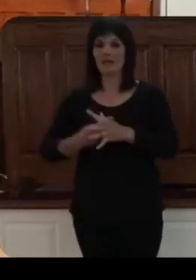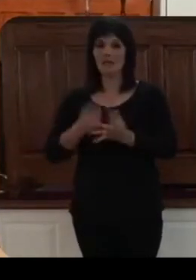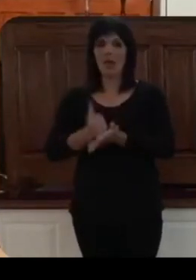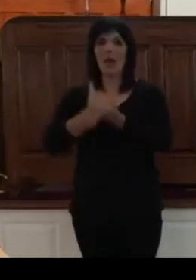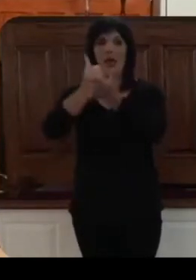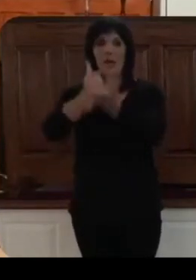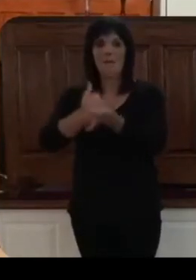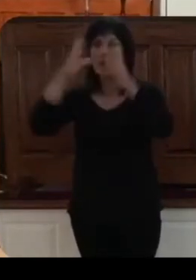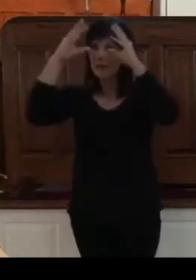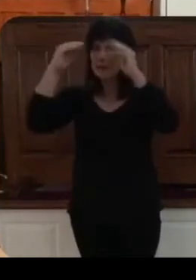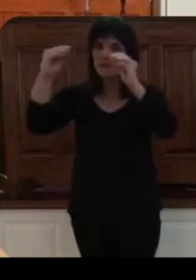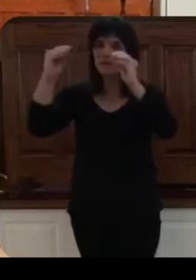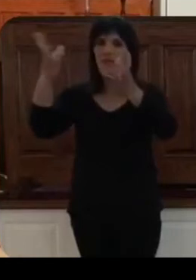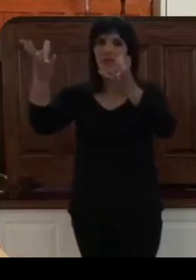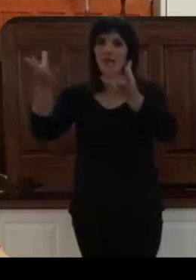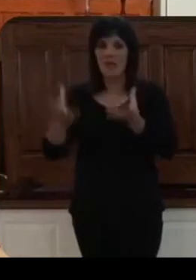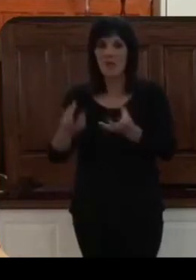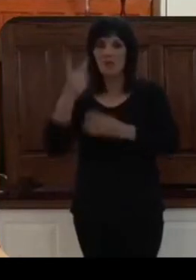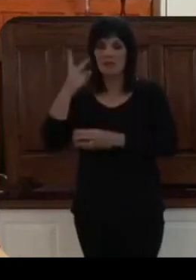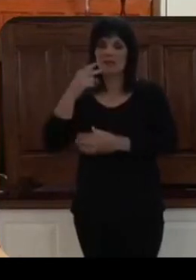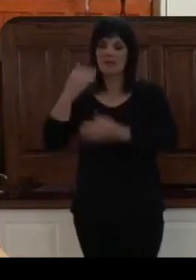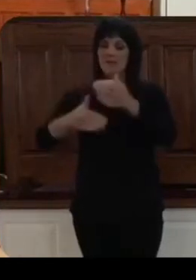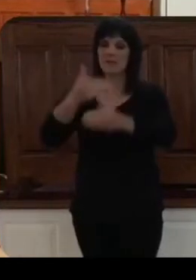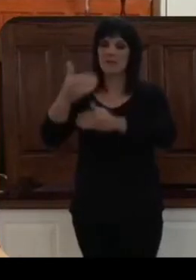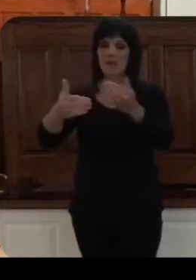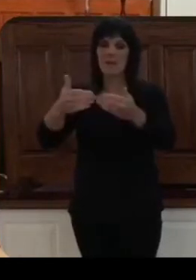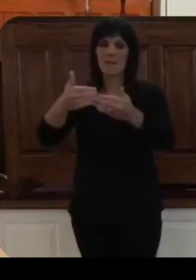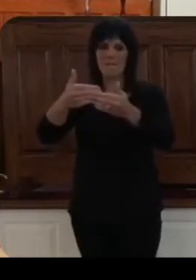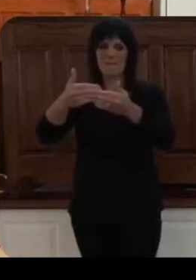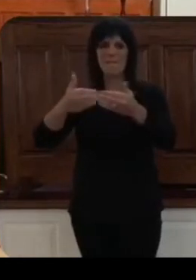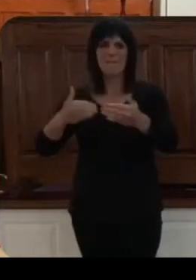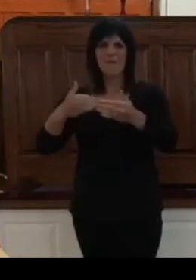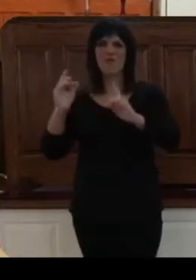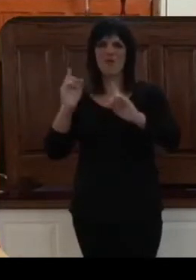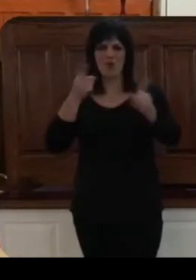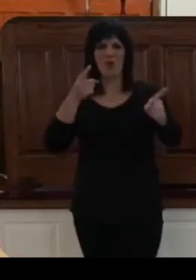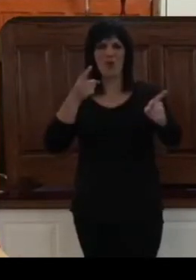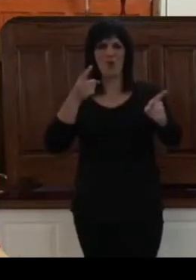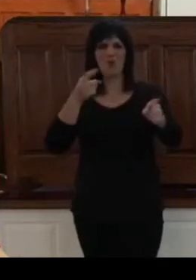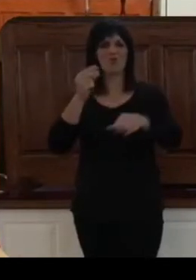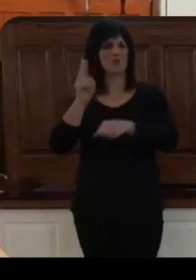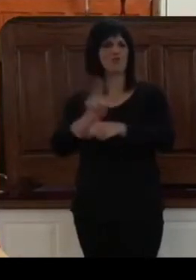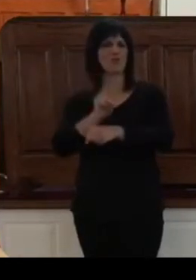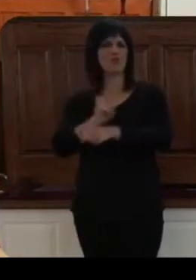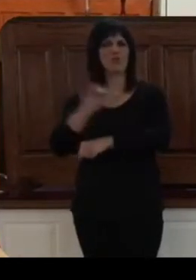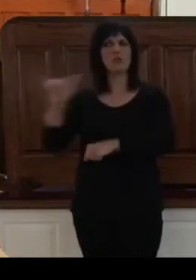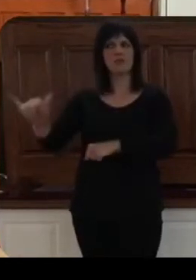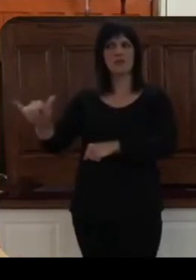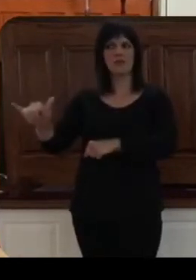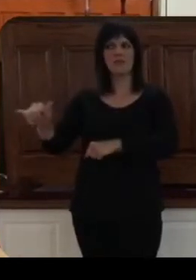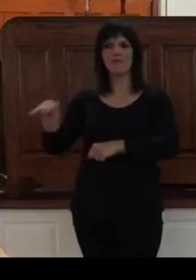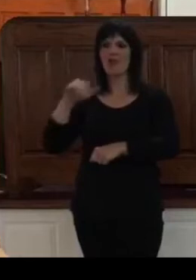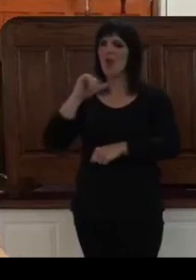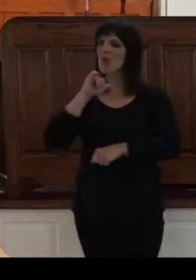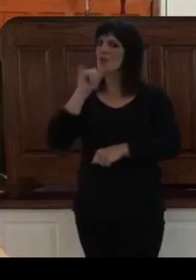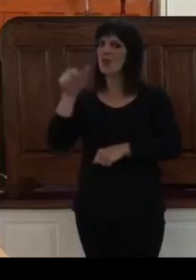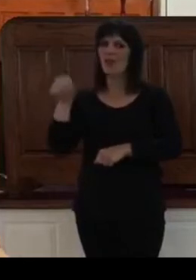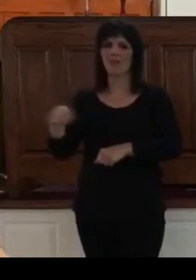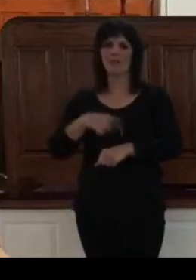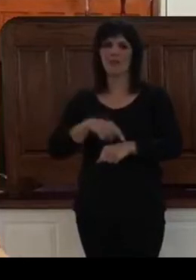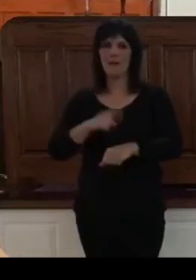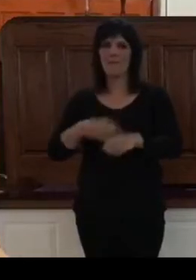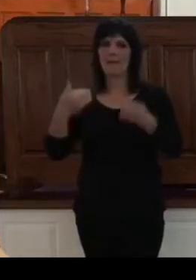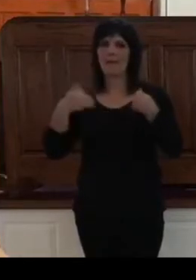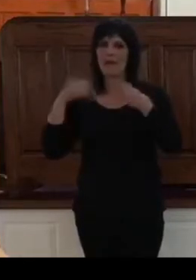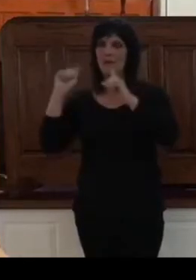And then he wanted to see them progressing before he left. And so usually he would stay for a while, but not this time. This time he had to leave